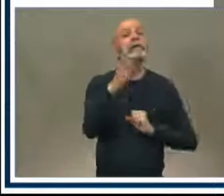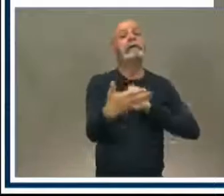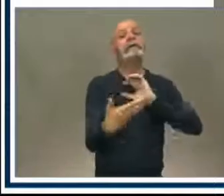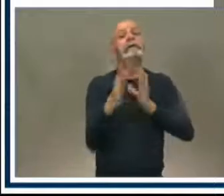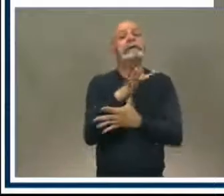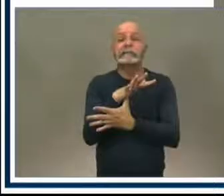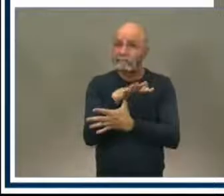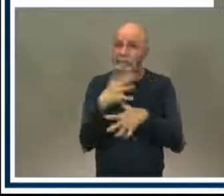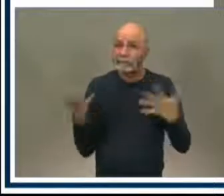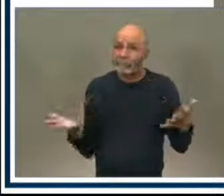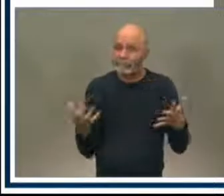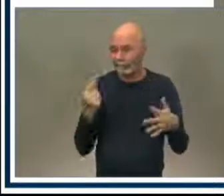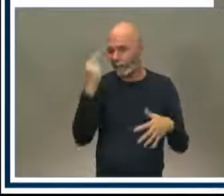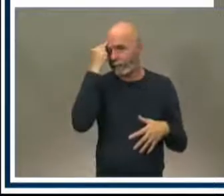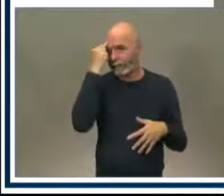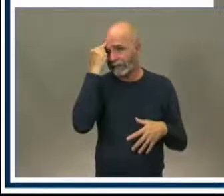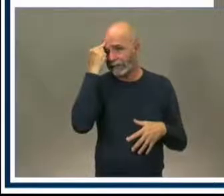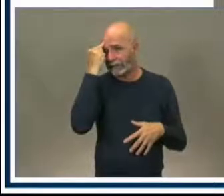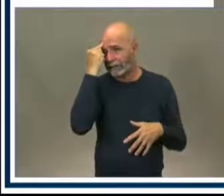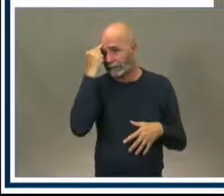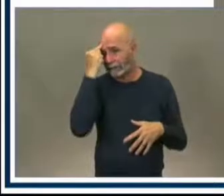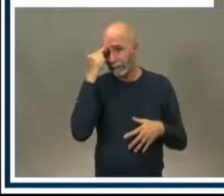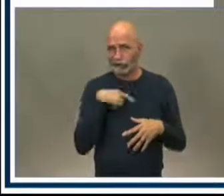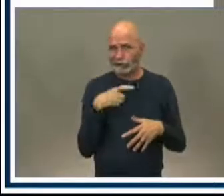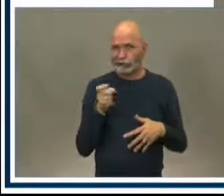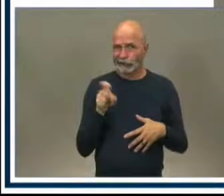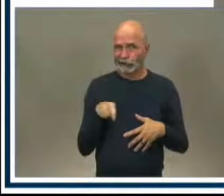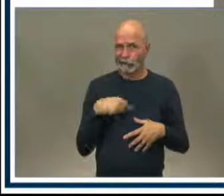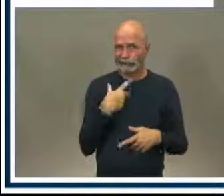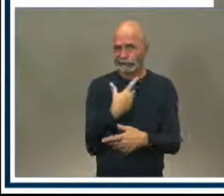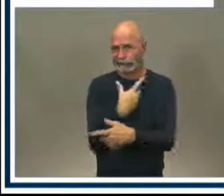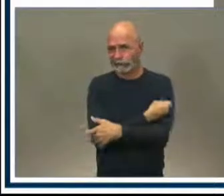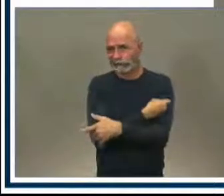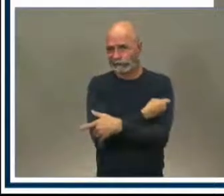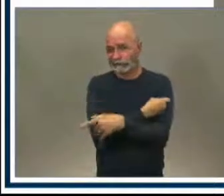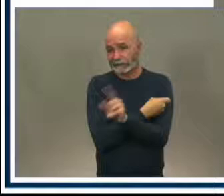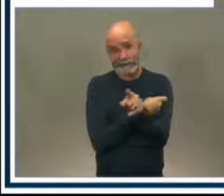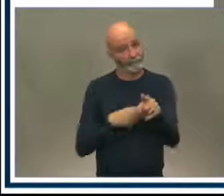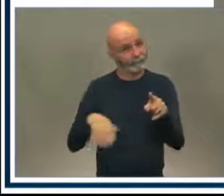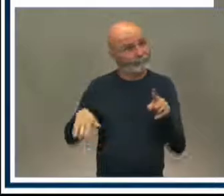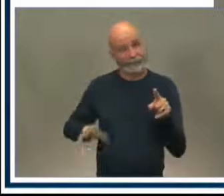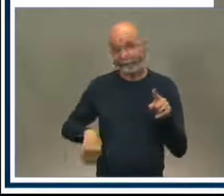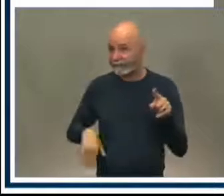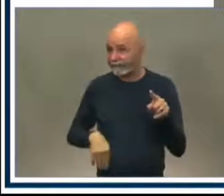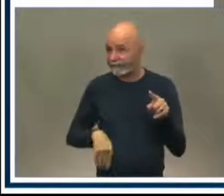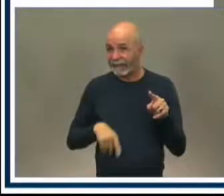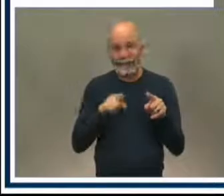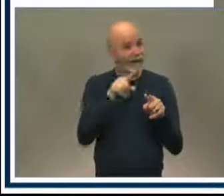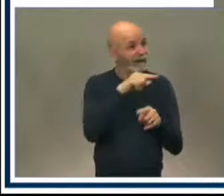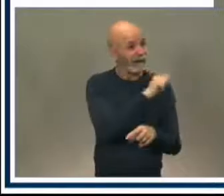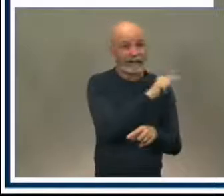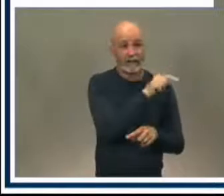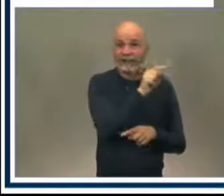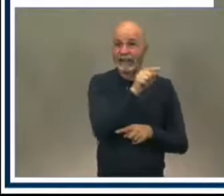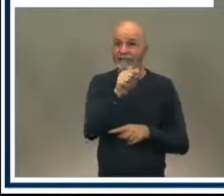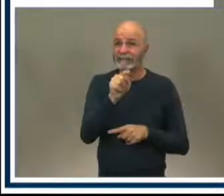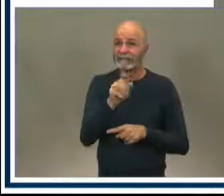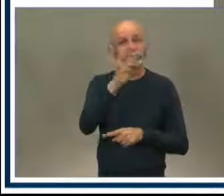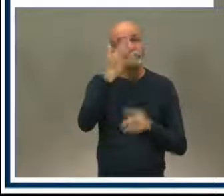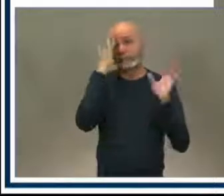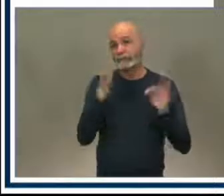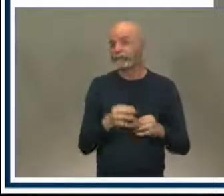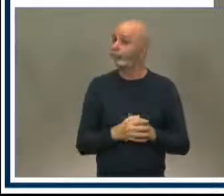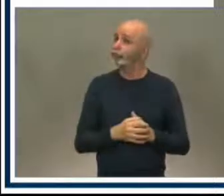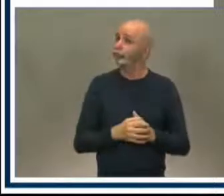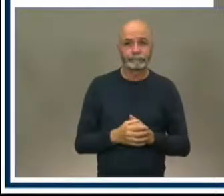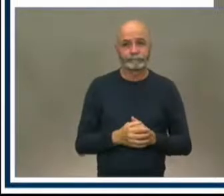decision around vaccine. For others who are not yet vaccinated, remember that your choice impacts others. We all need